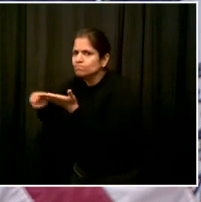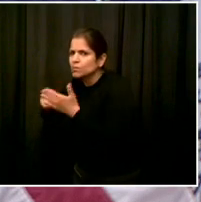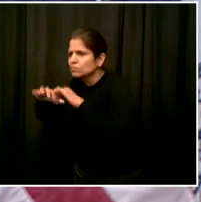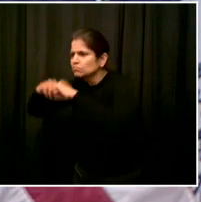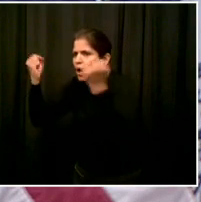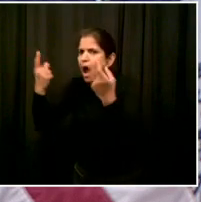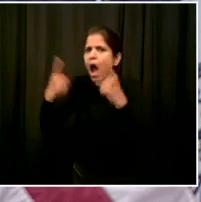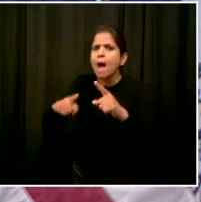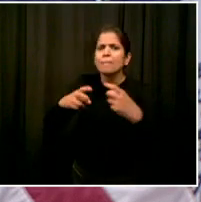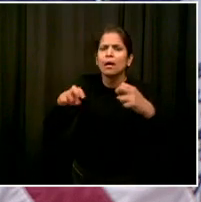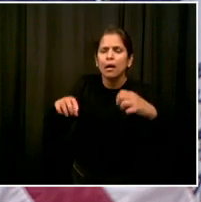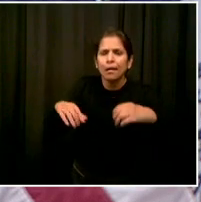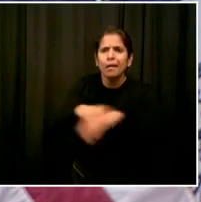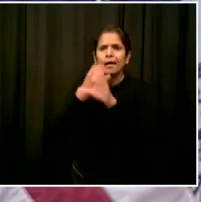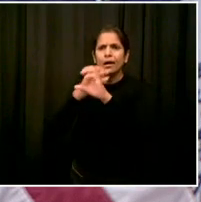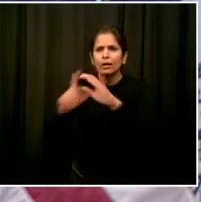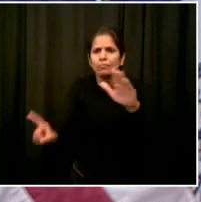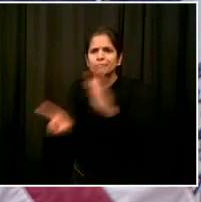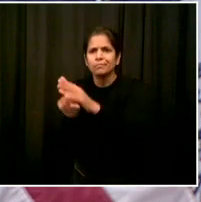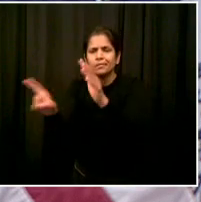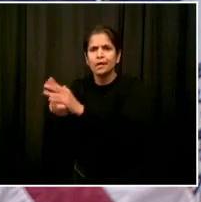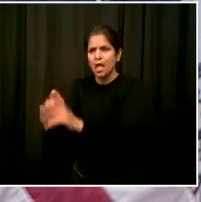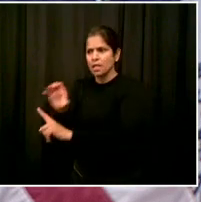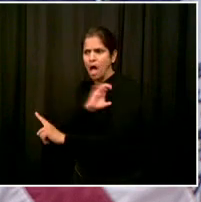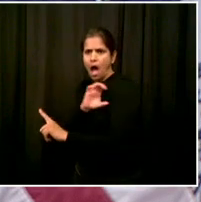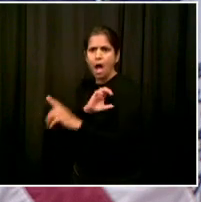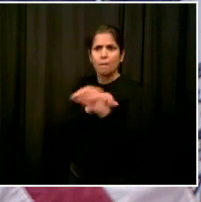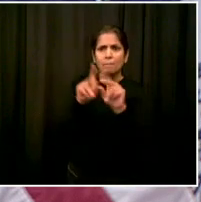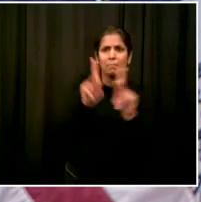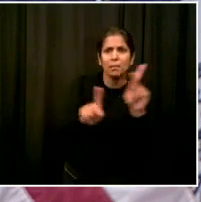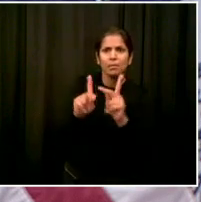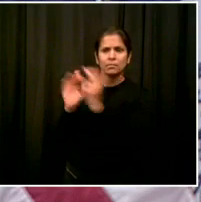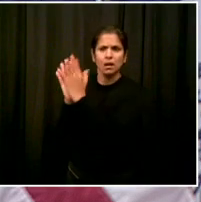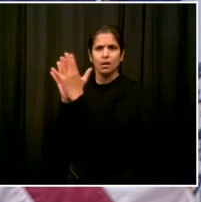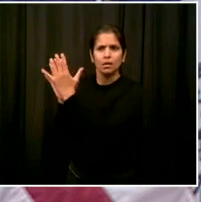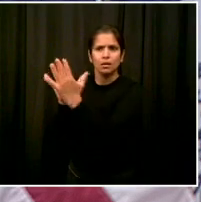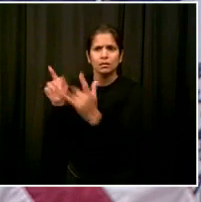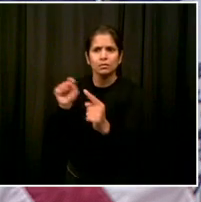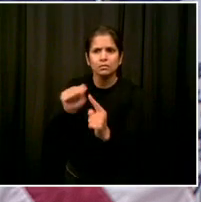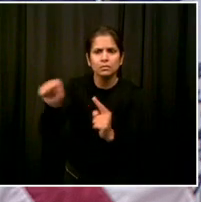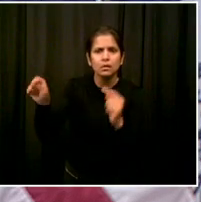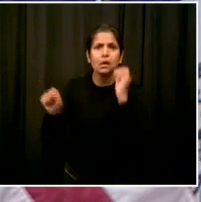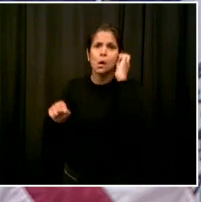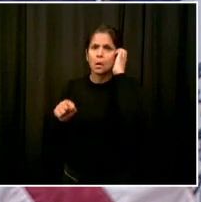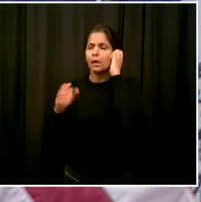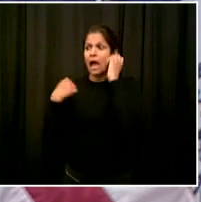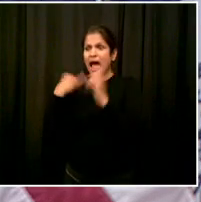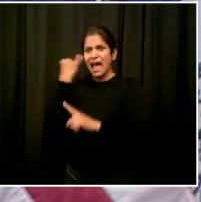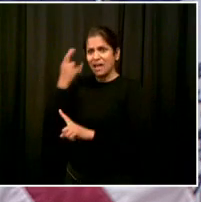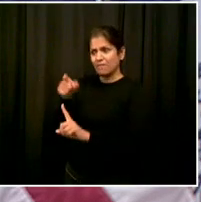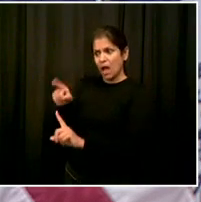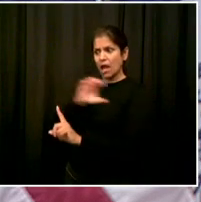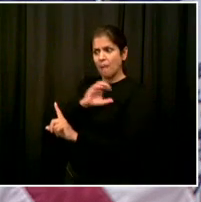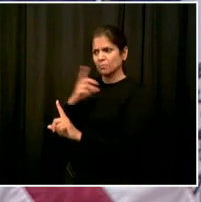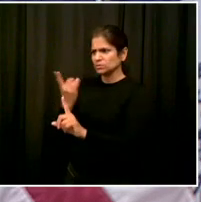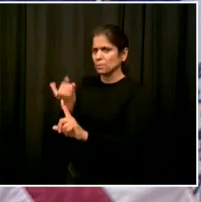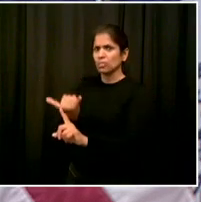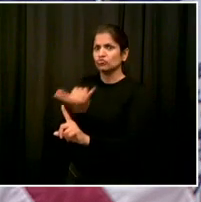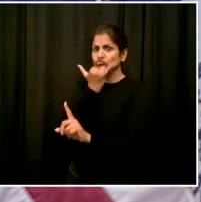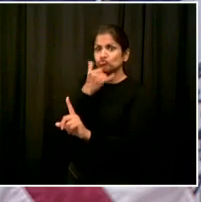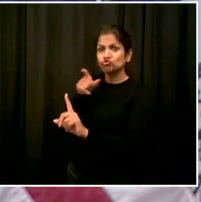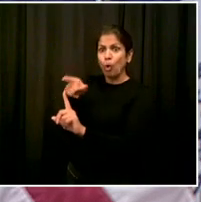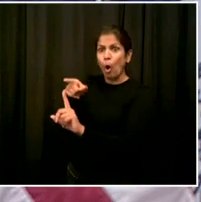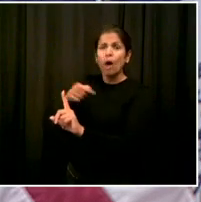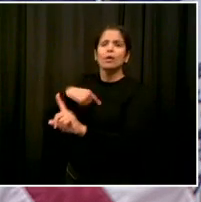that if people come out to protest, they know they will be respected and protected. We have to do better going forward. But